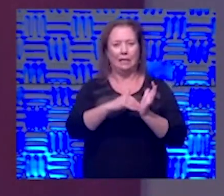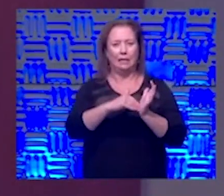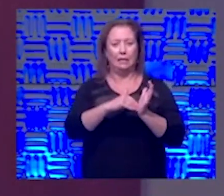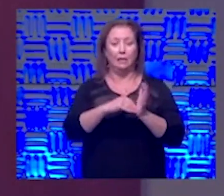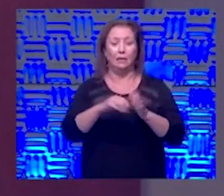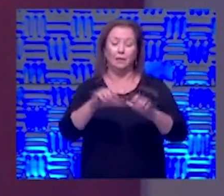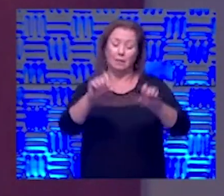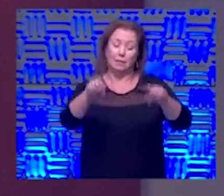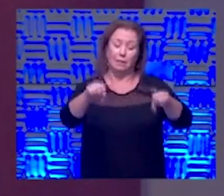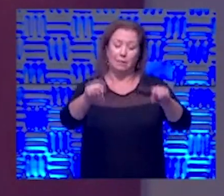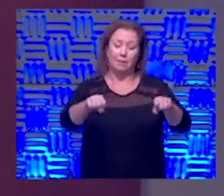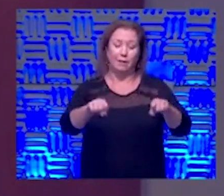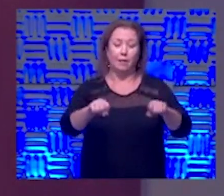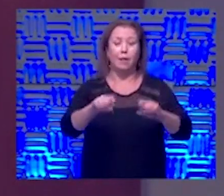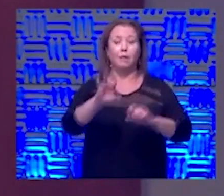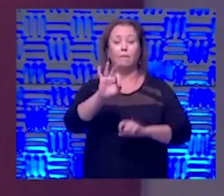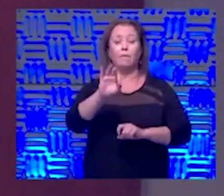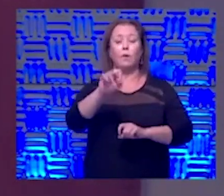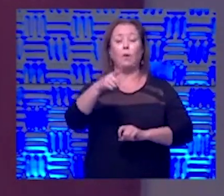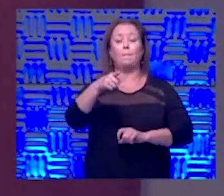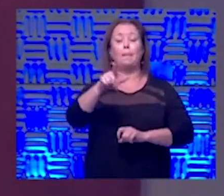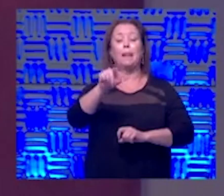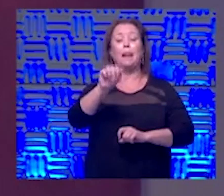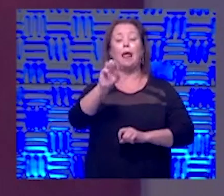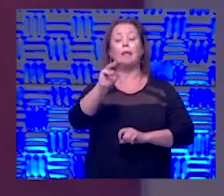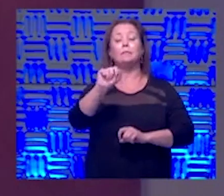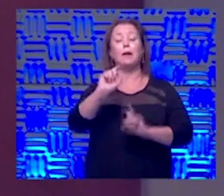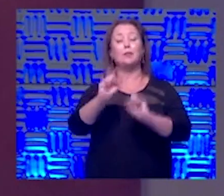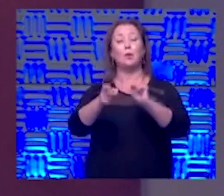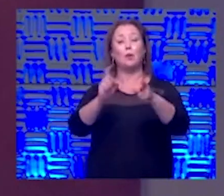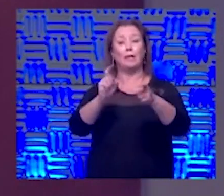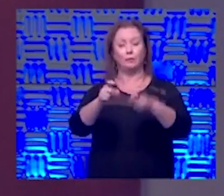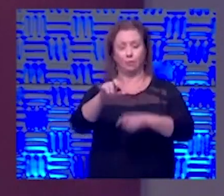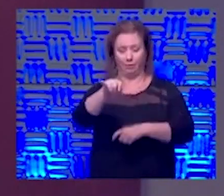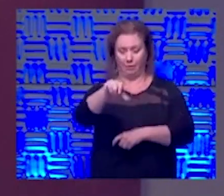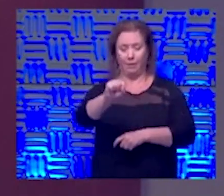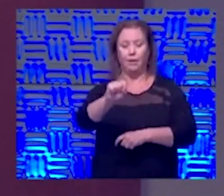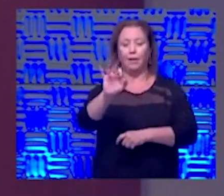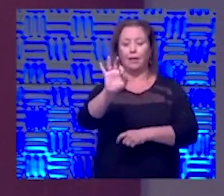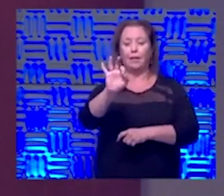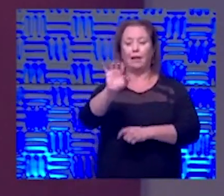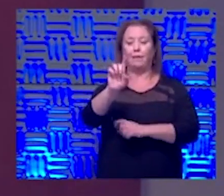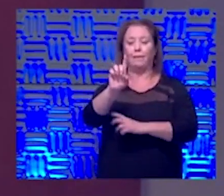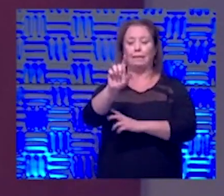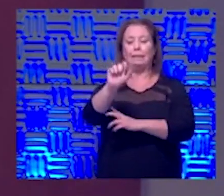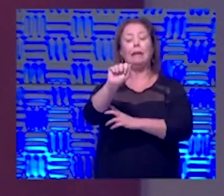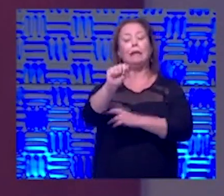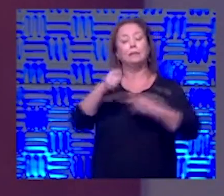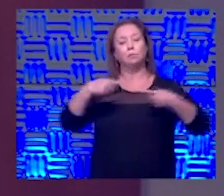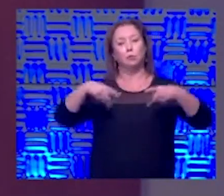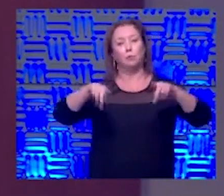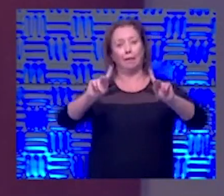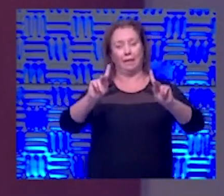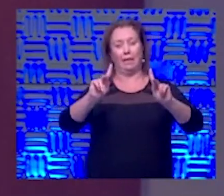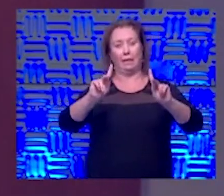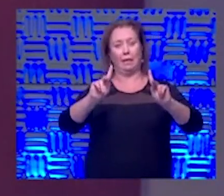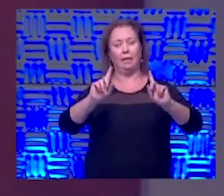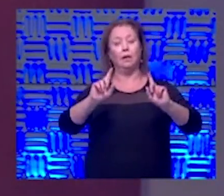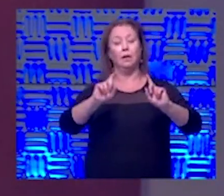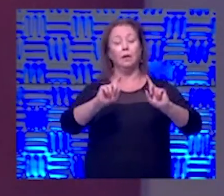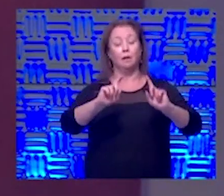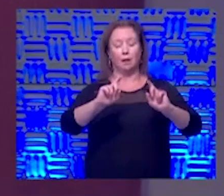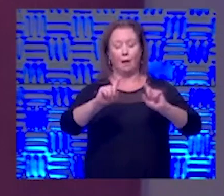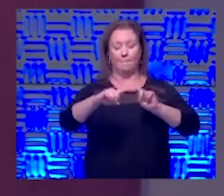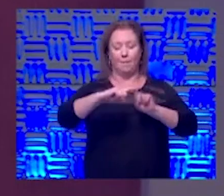that's a possibility. Now for plasma donation, yes, the FDA is allowing having a positive